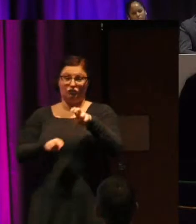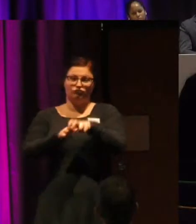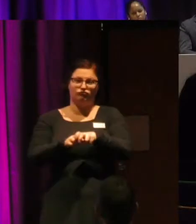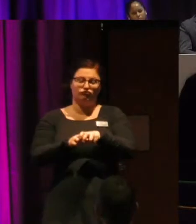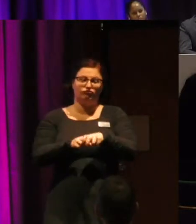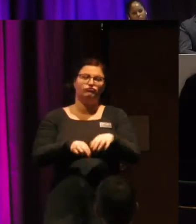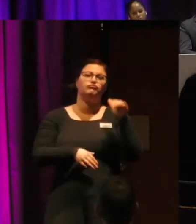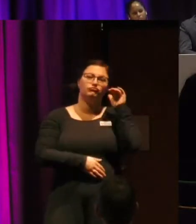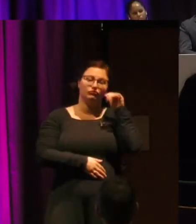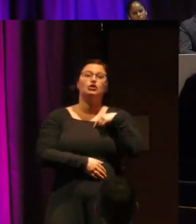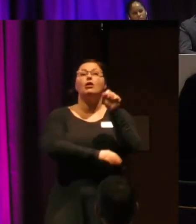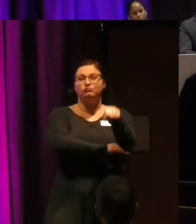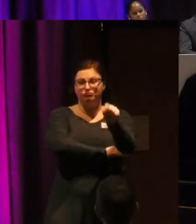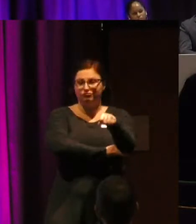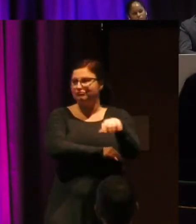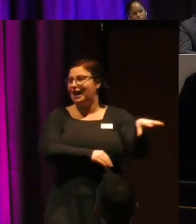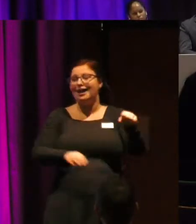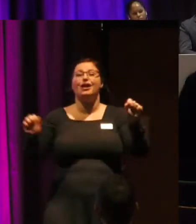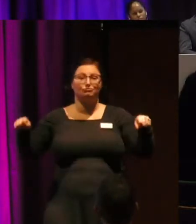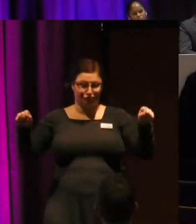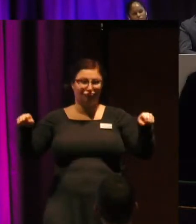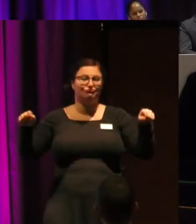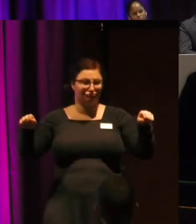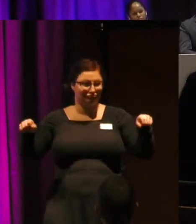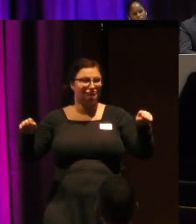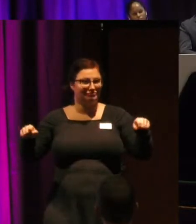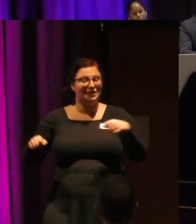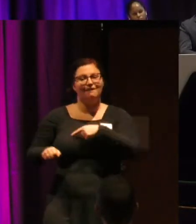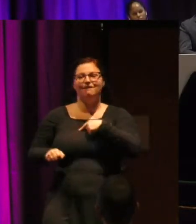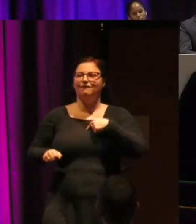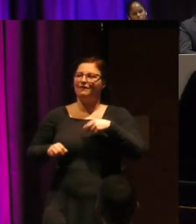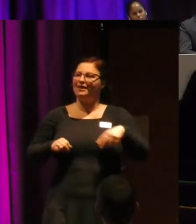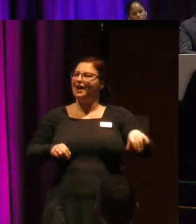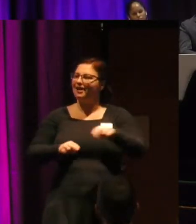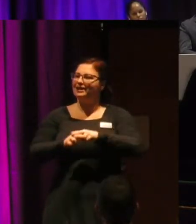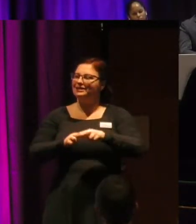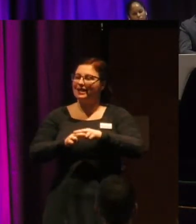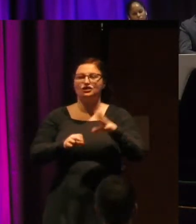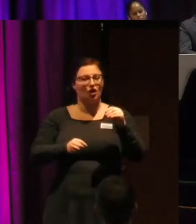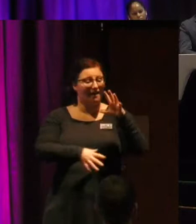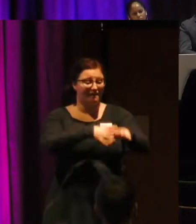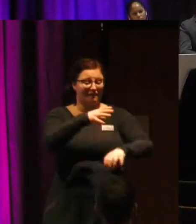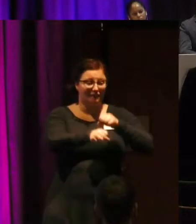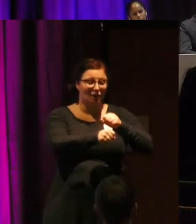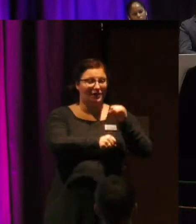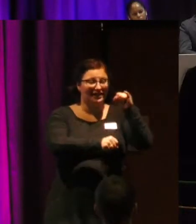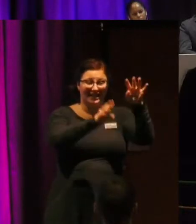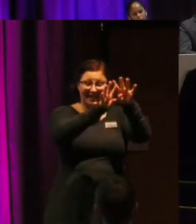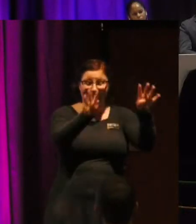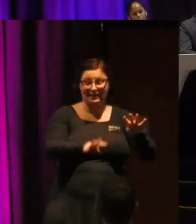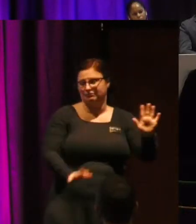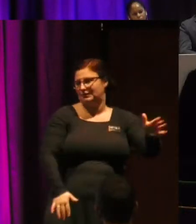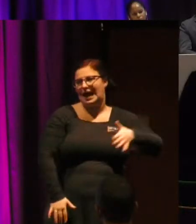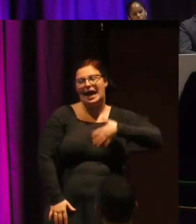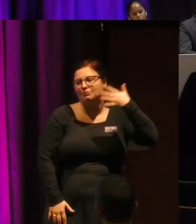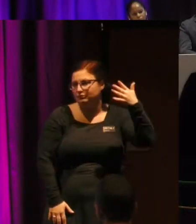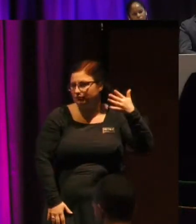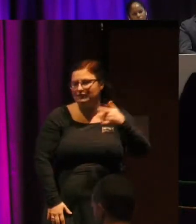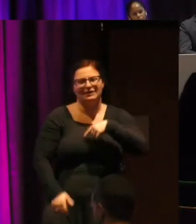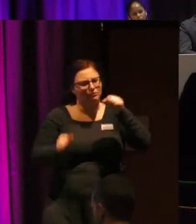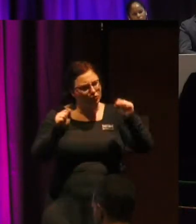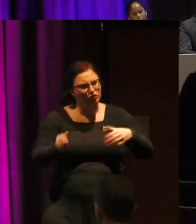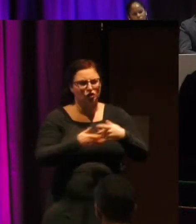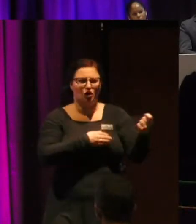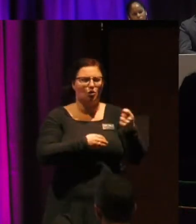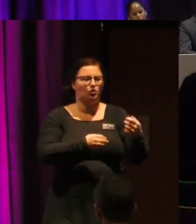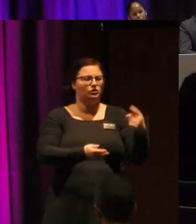everybody, and we're all nodding in agreement and everything, you know, we all feel that violence online is a terrible thing and we need to do more to